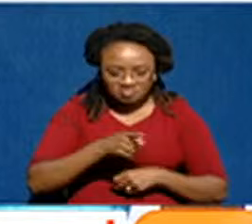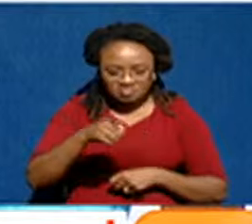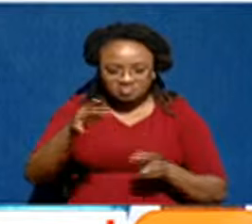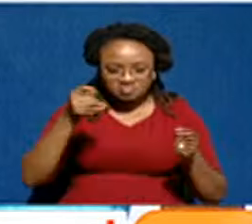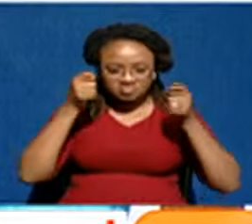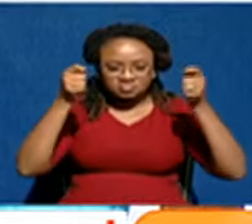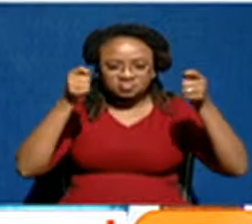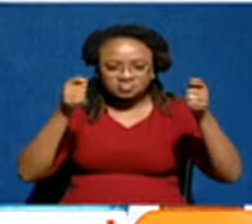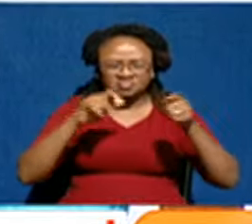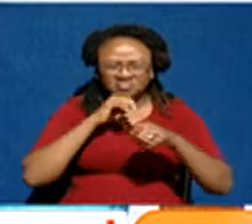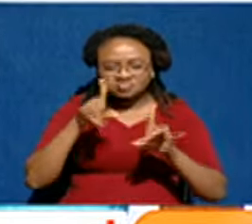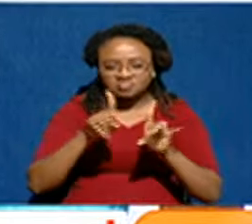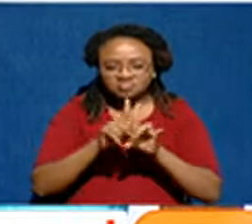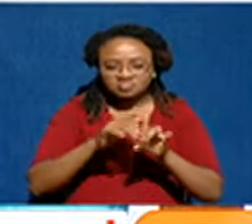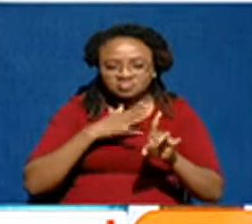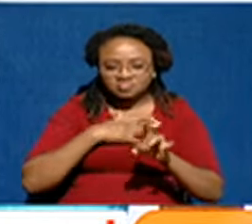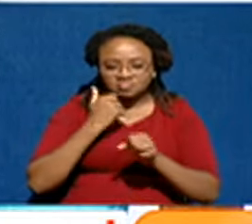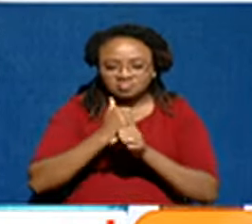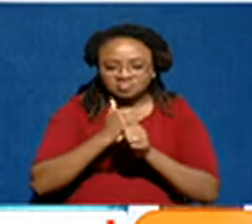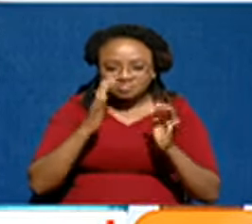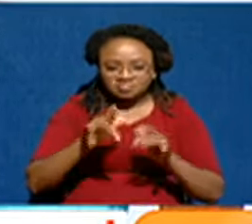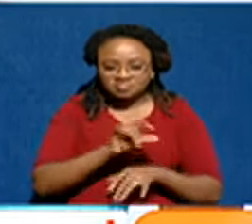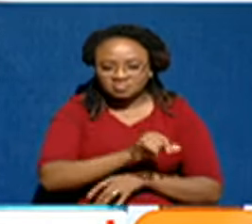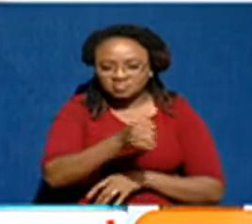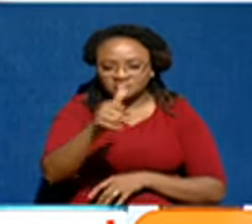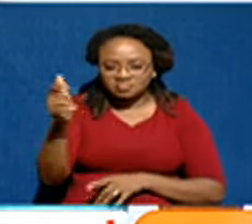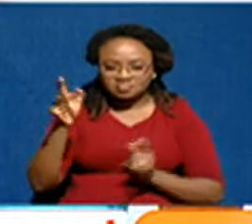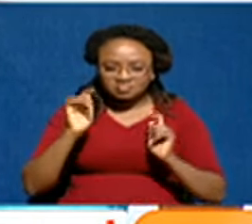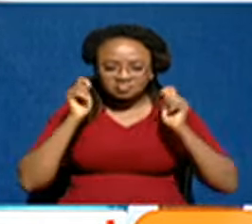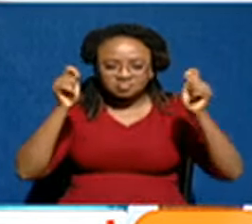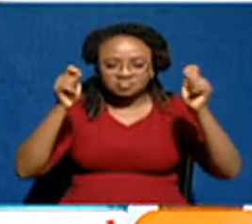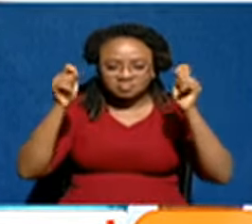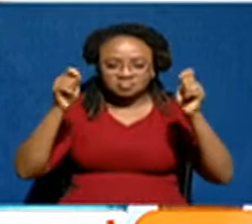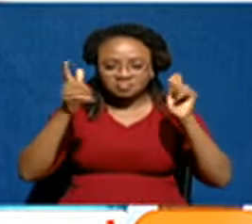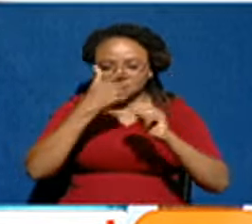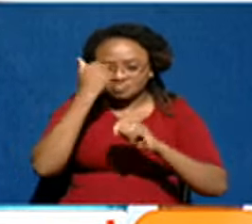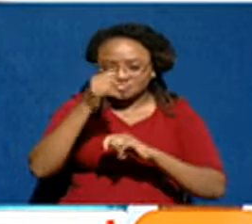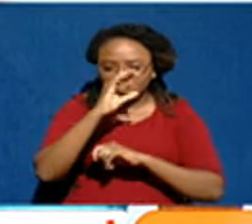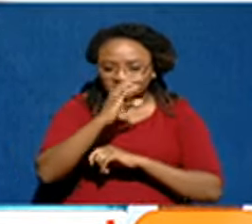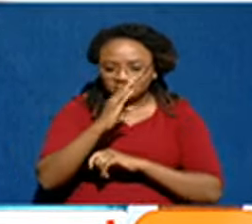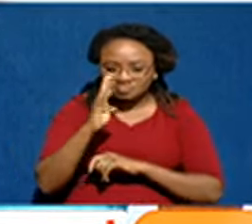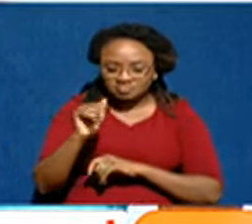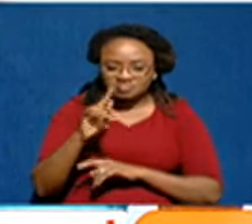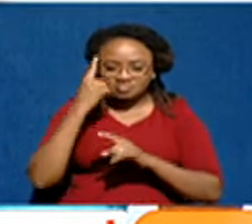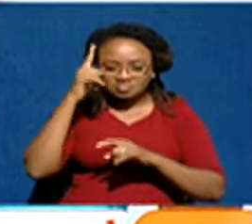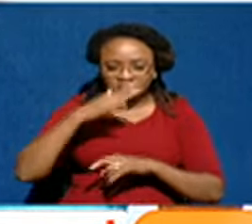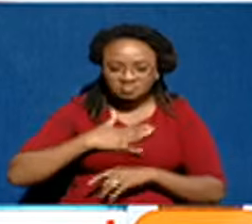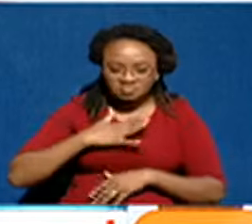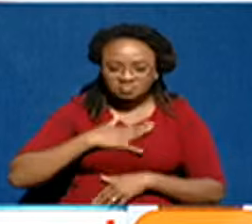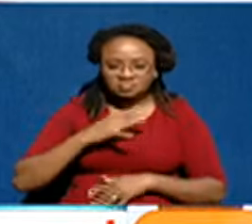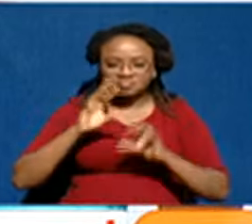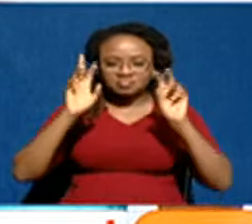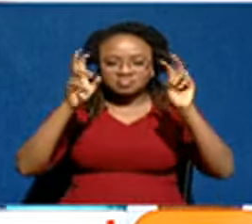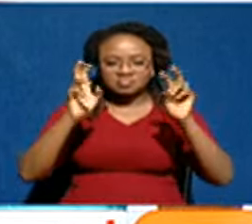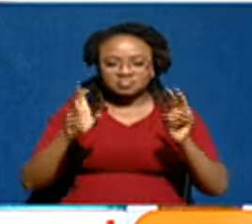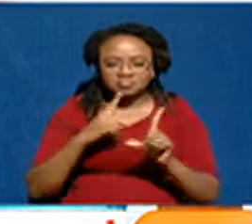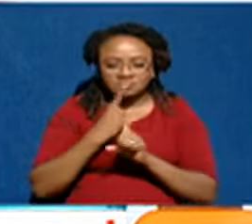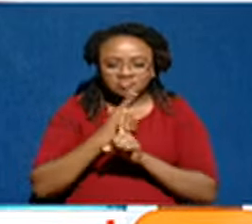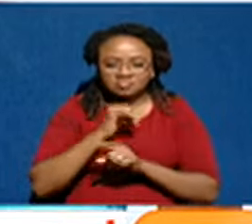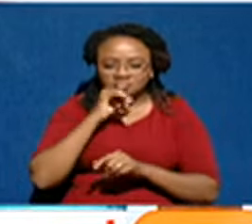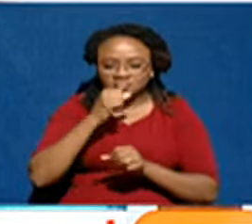from other unions who are going on strike because of the CBA, ours, some issues are very simple, because it doesn't even need